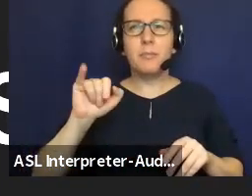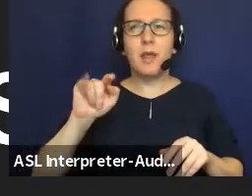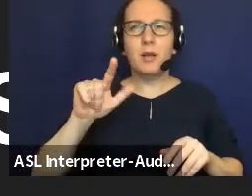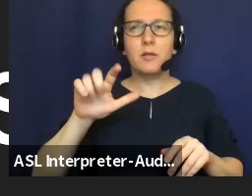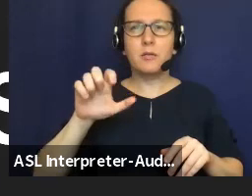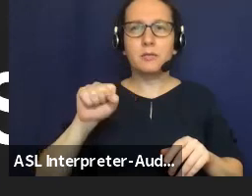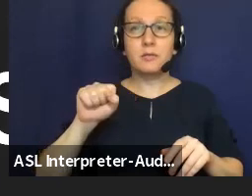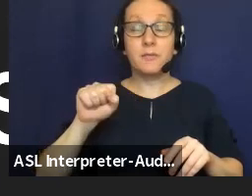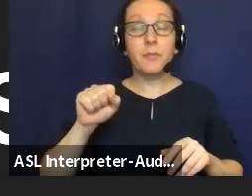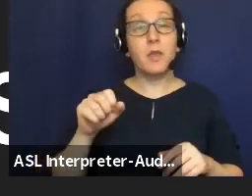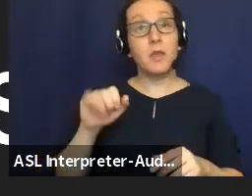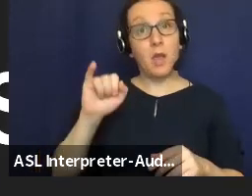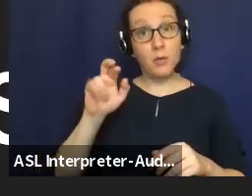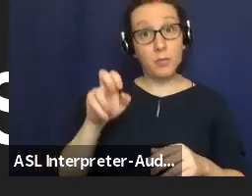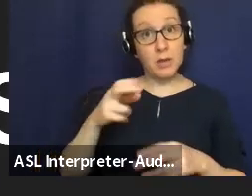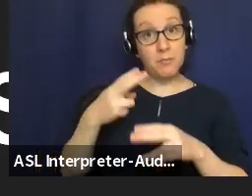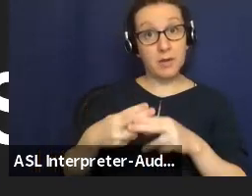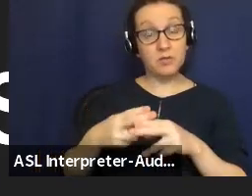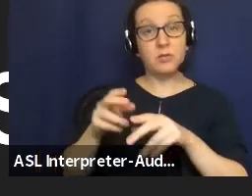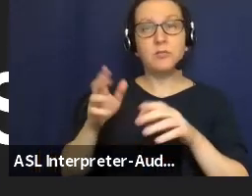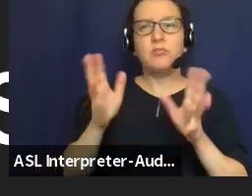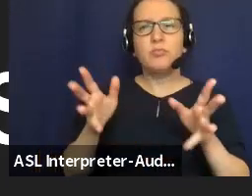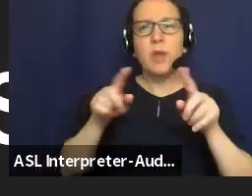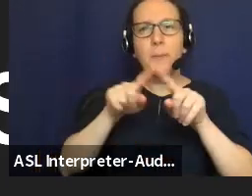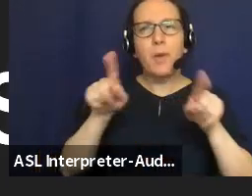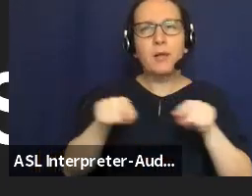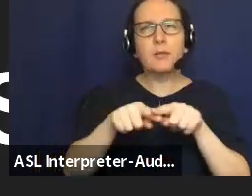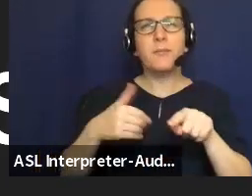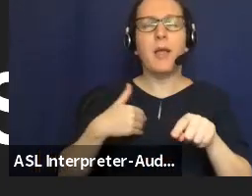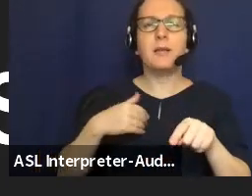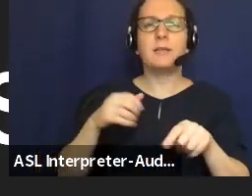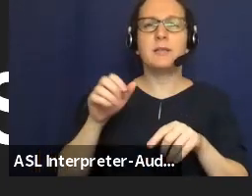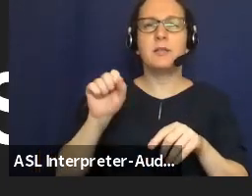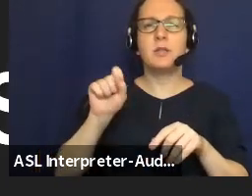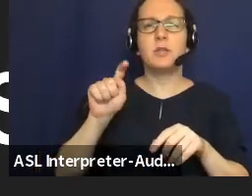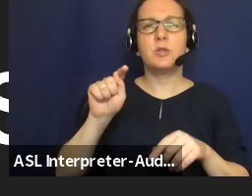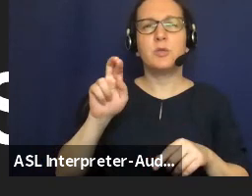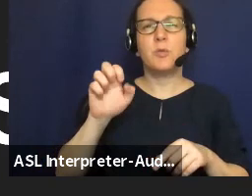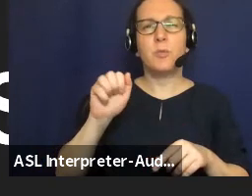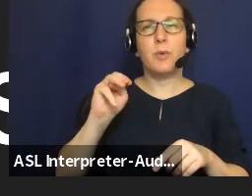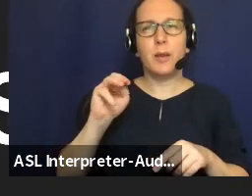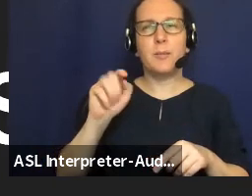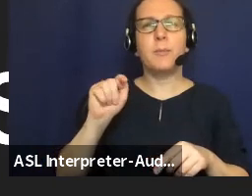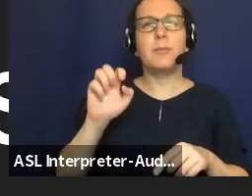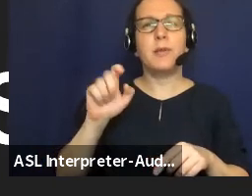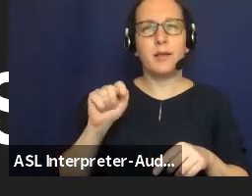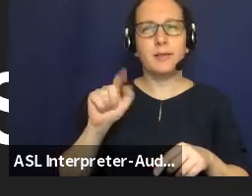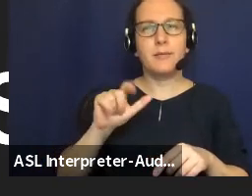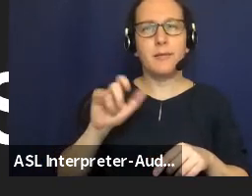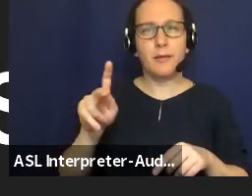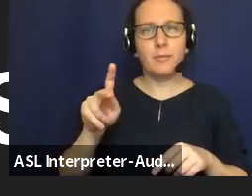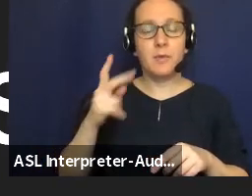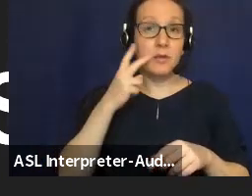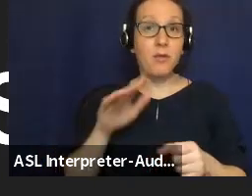Irene mentioned in the chat box, there's also a link for stream text link. So you can actually see the full text